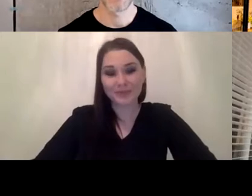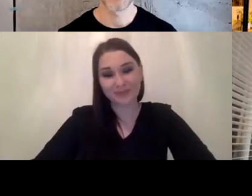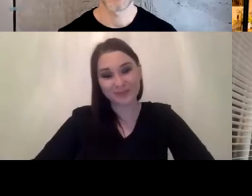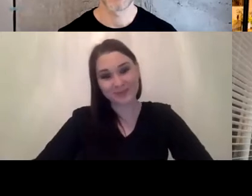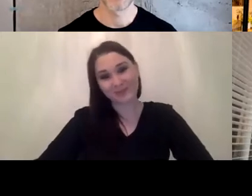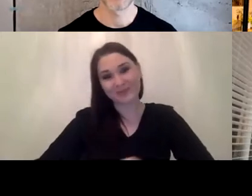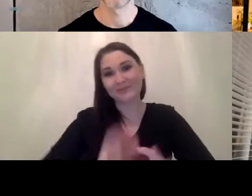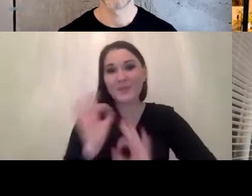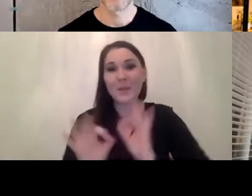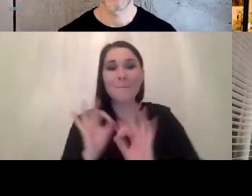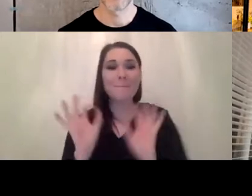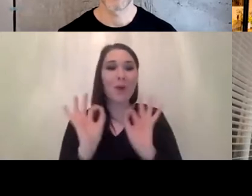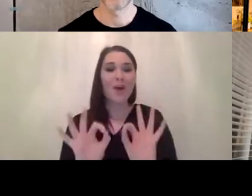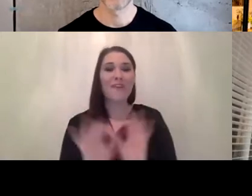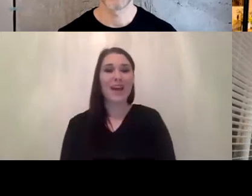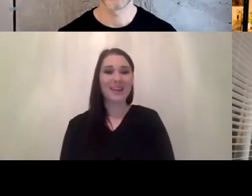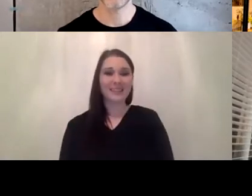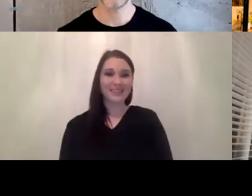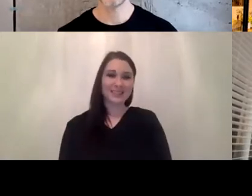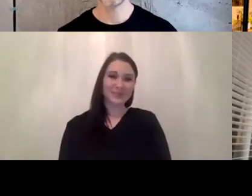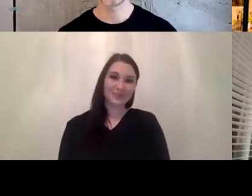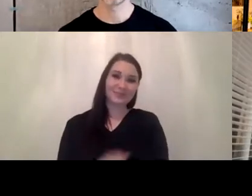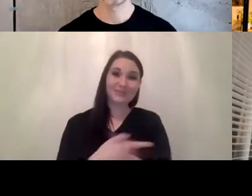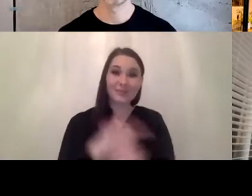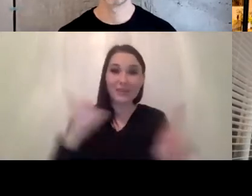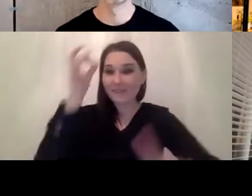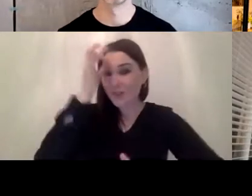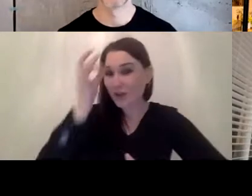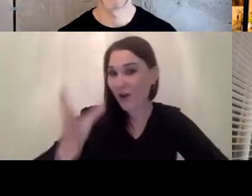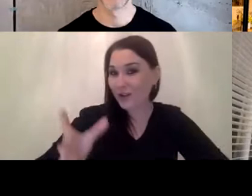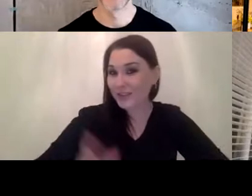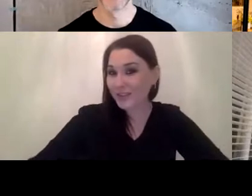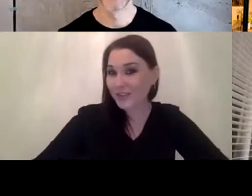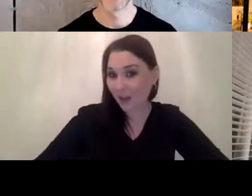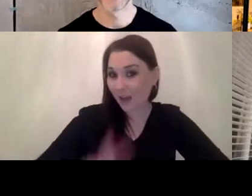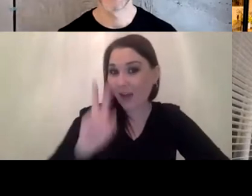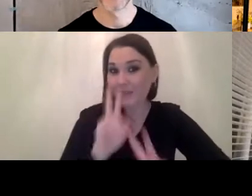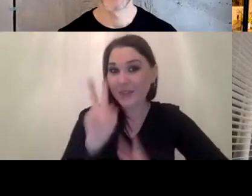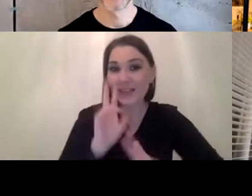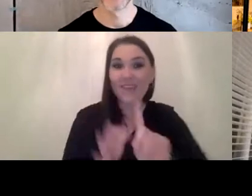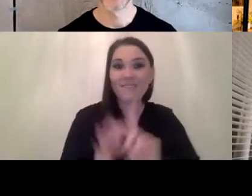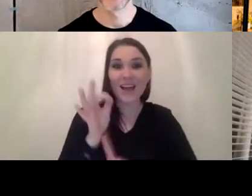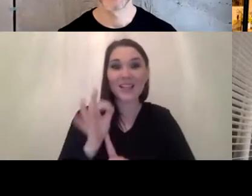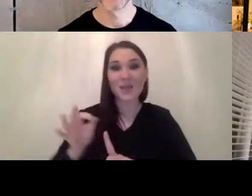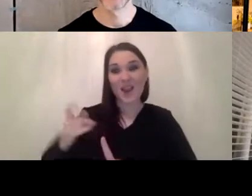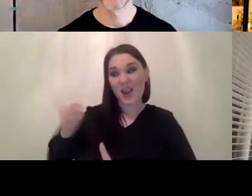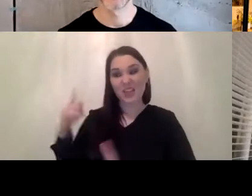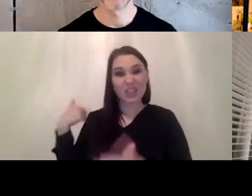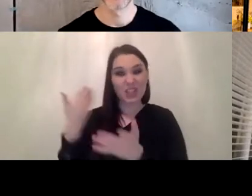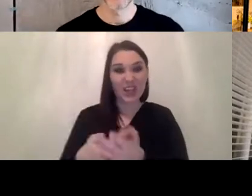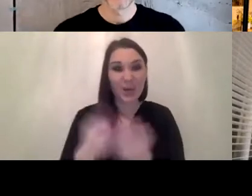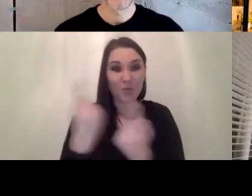go, perfect. So the question, if you forgot, was in the past year, have you noticed any advancements in the products or services that you